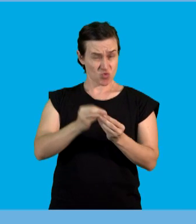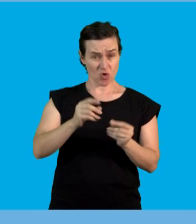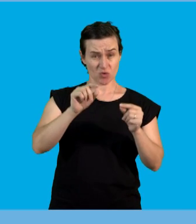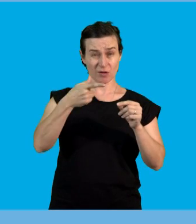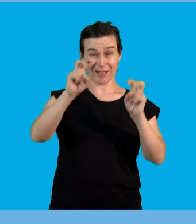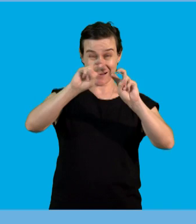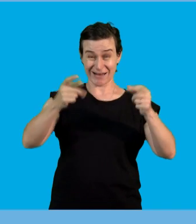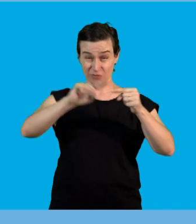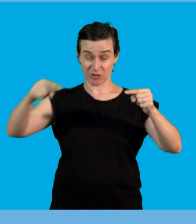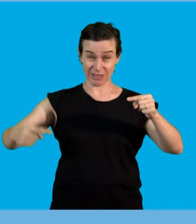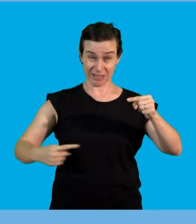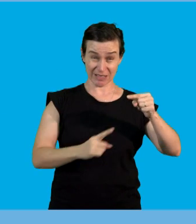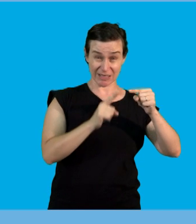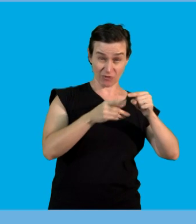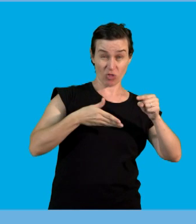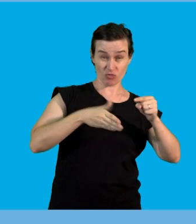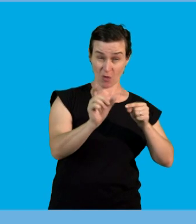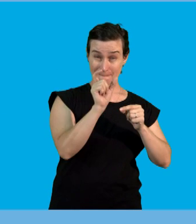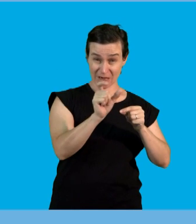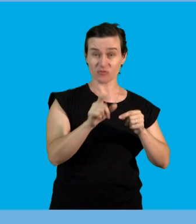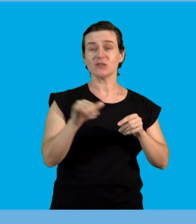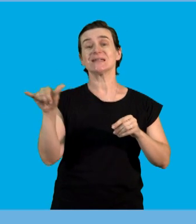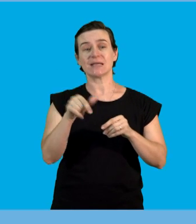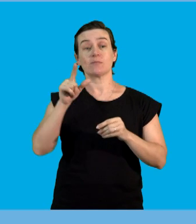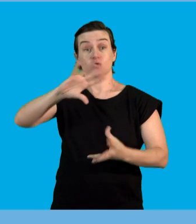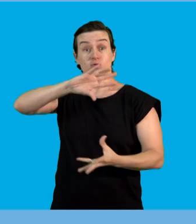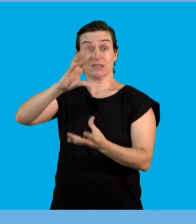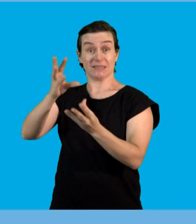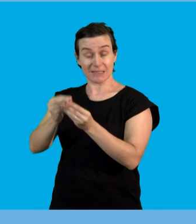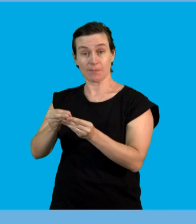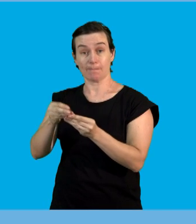battery is equal to the sum of the currents through the resistors in parallel.